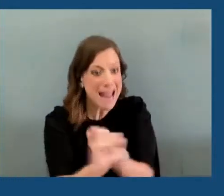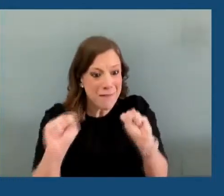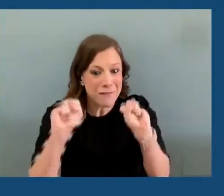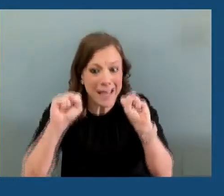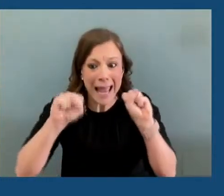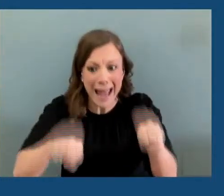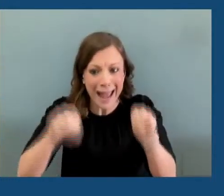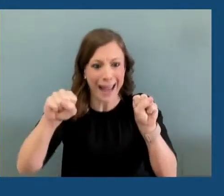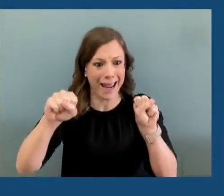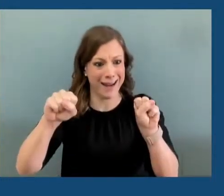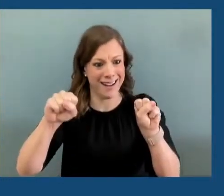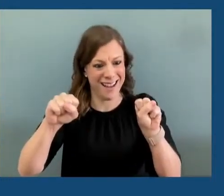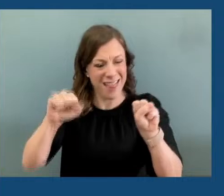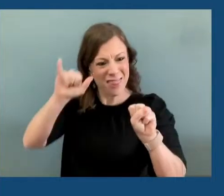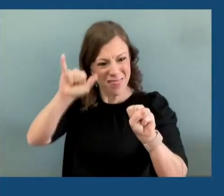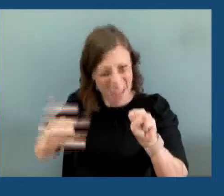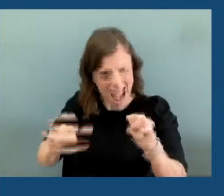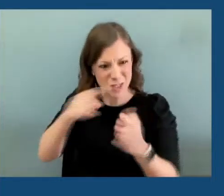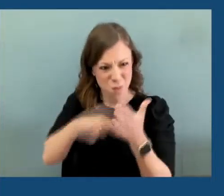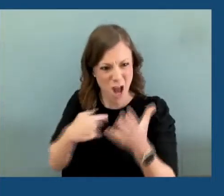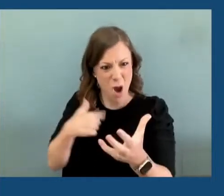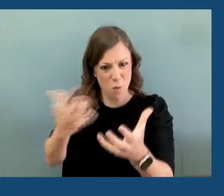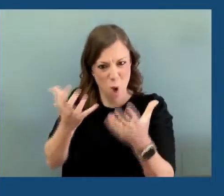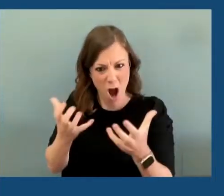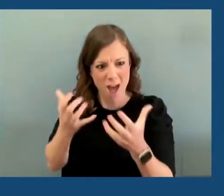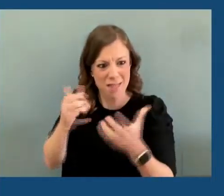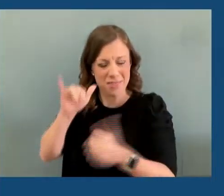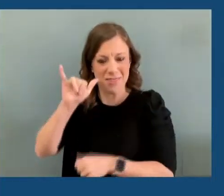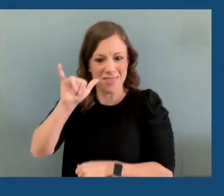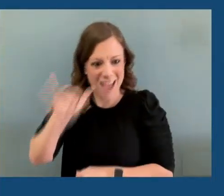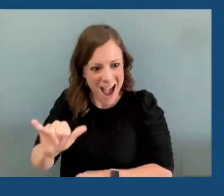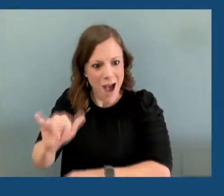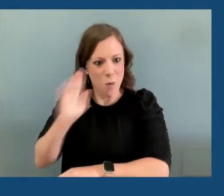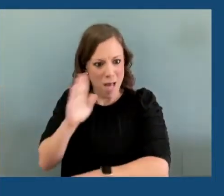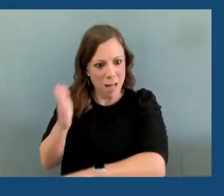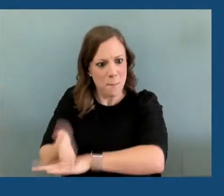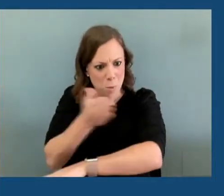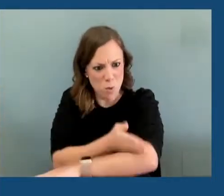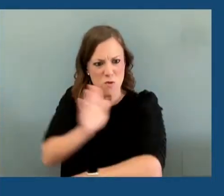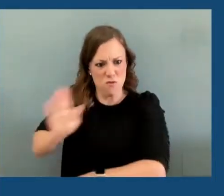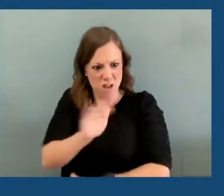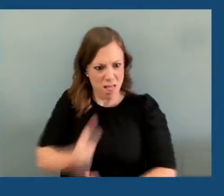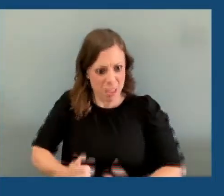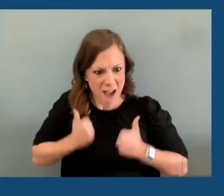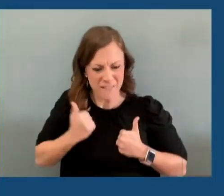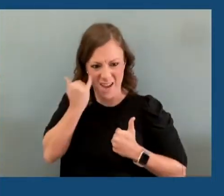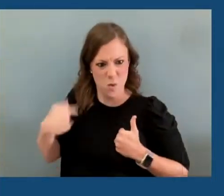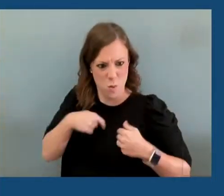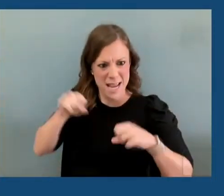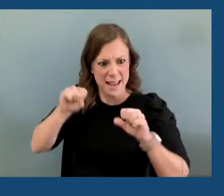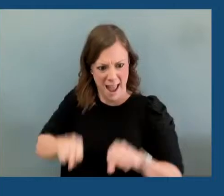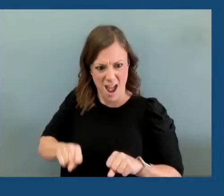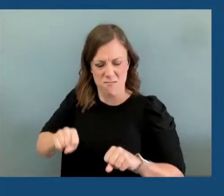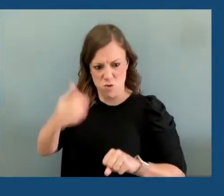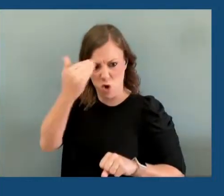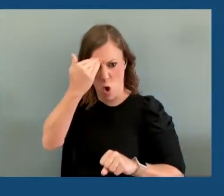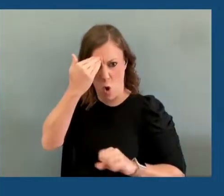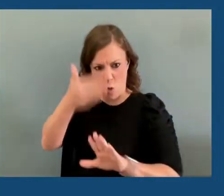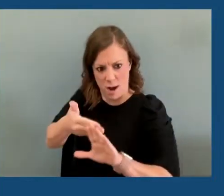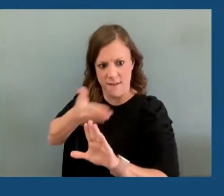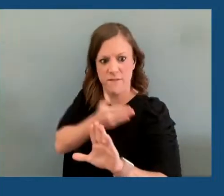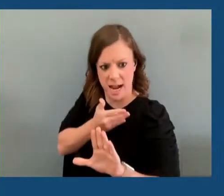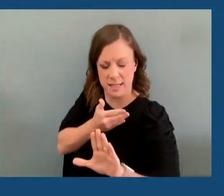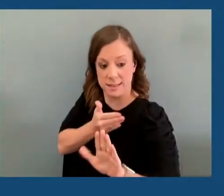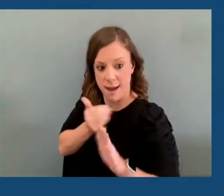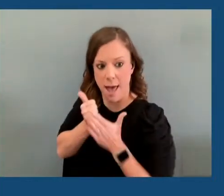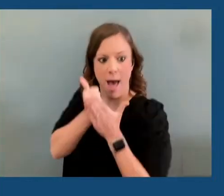can understand. That's called improving people's lives. And as you heard from Dr. Rodriguez, saving people's